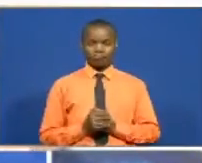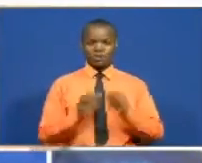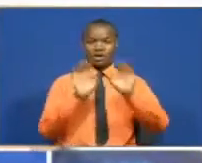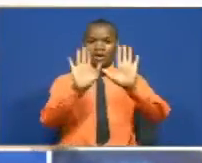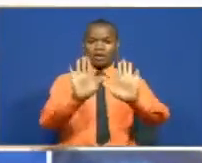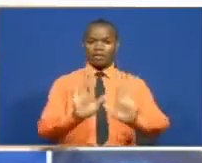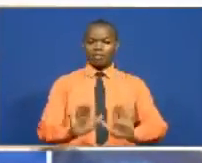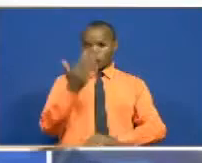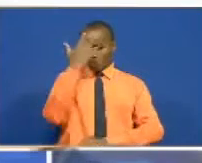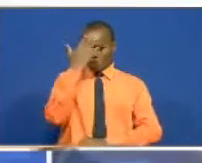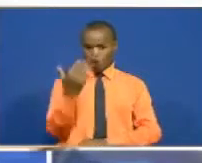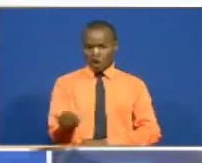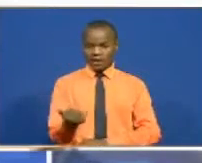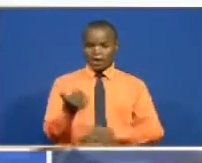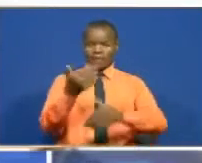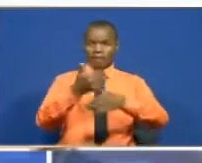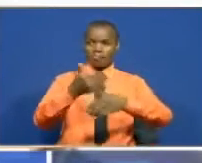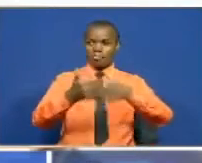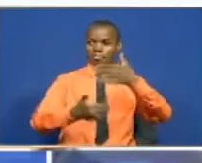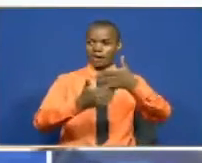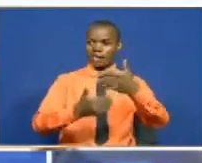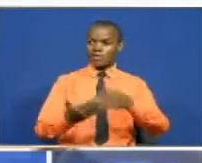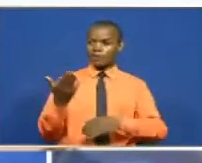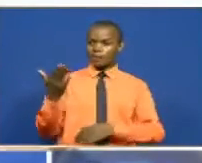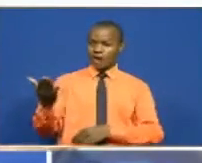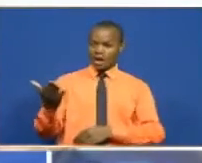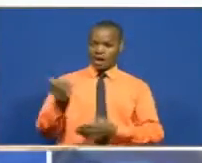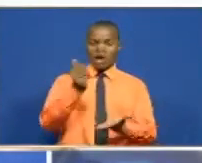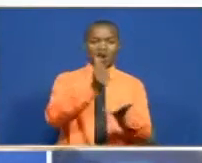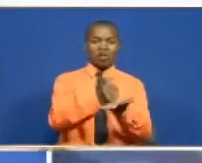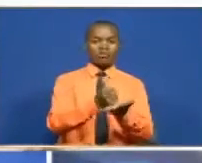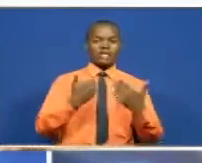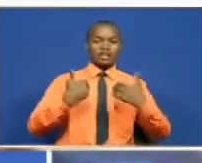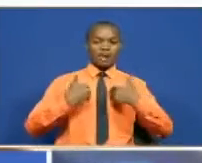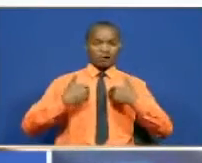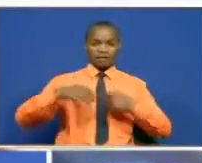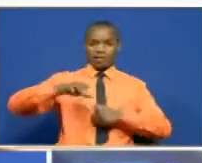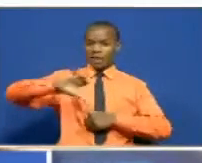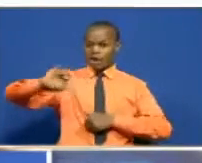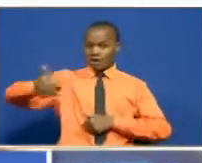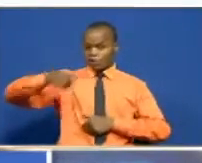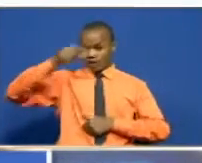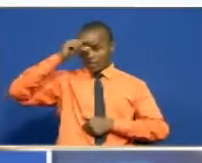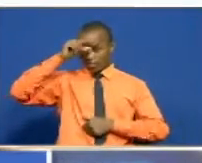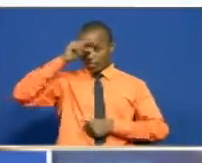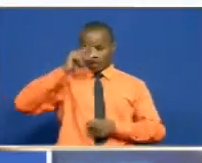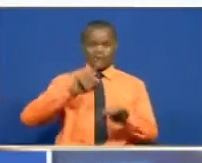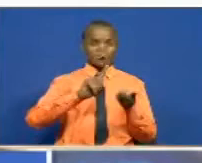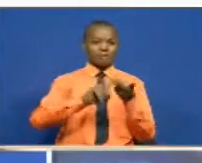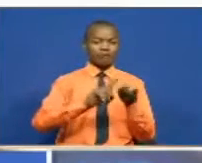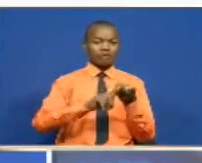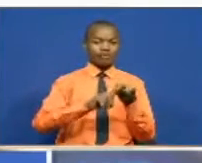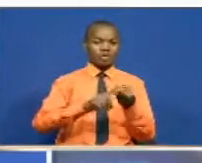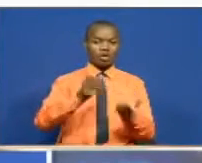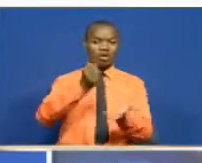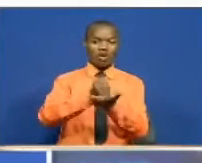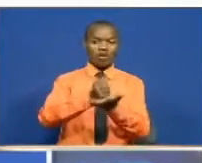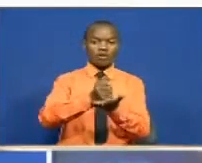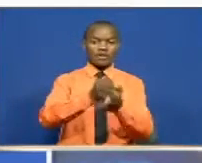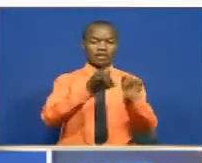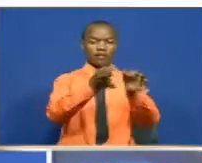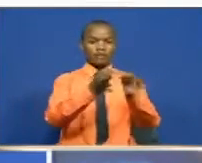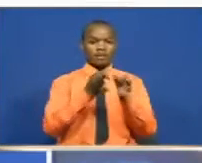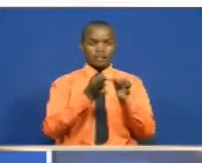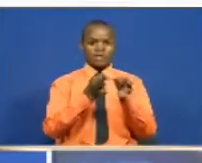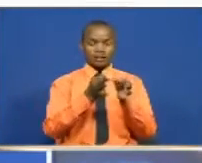this building, there will be offices for county governments, there will be liaison offices of the Treasury, there